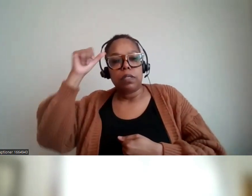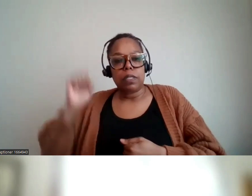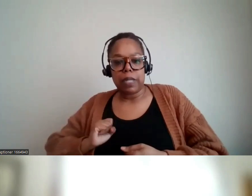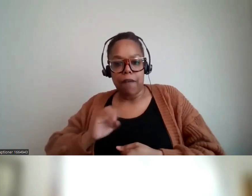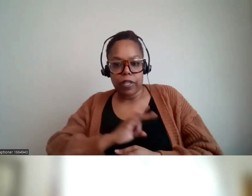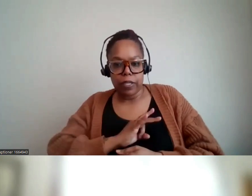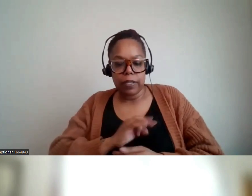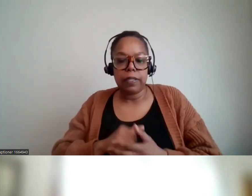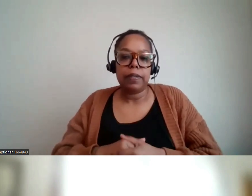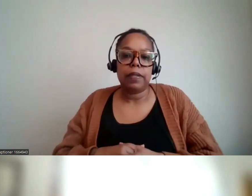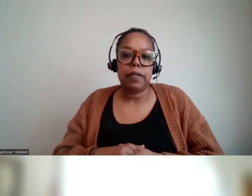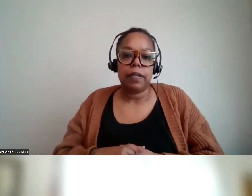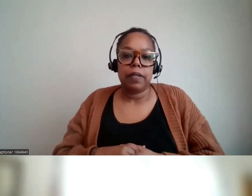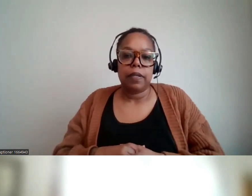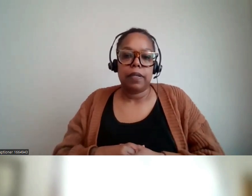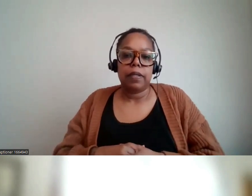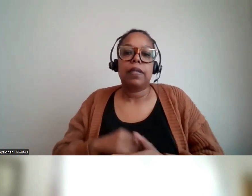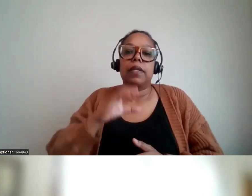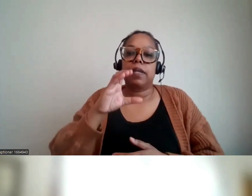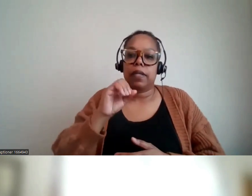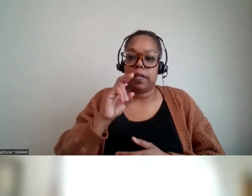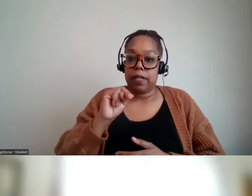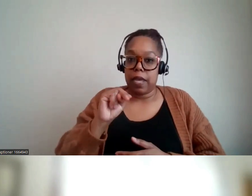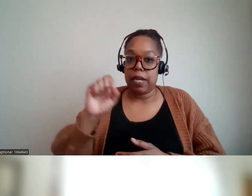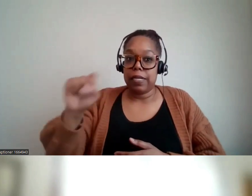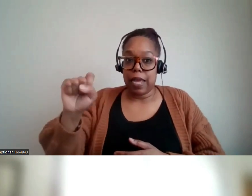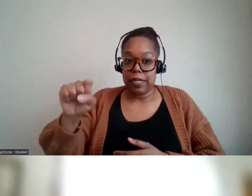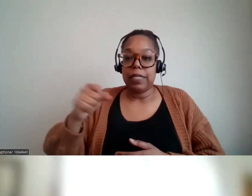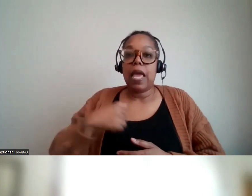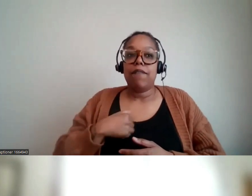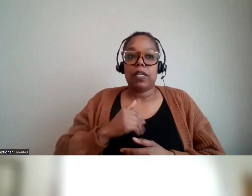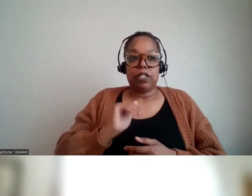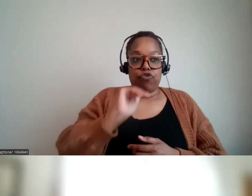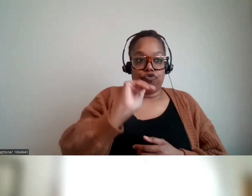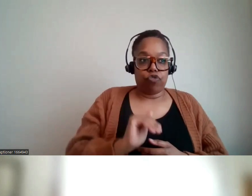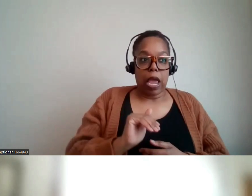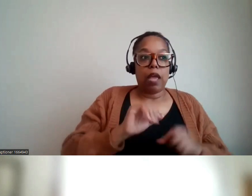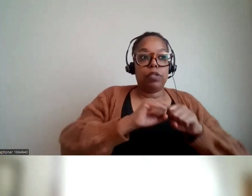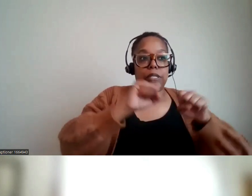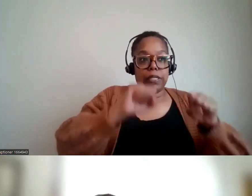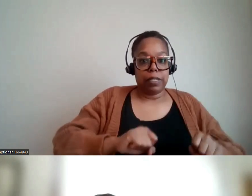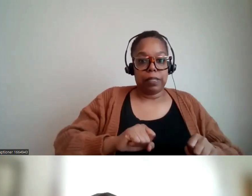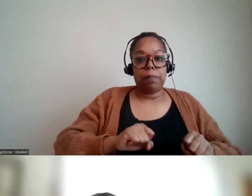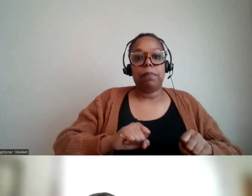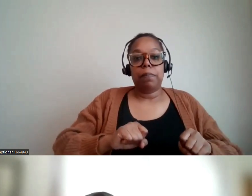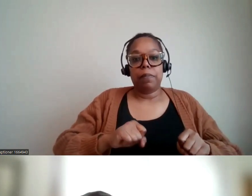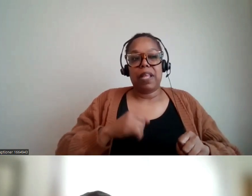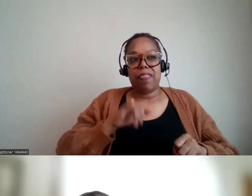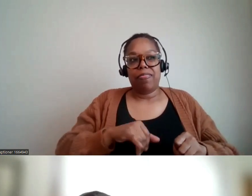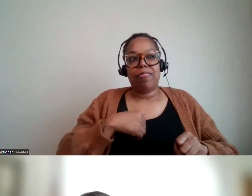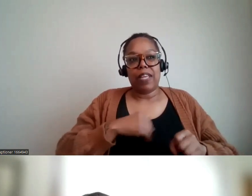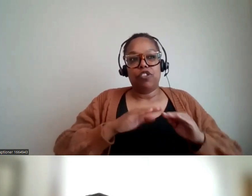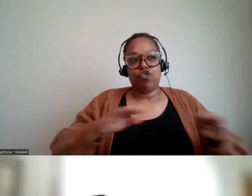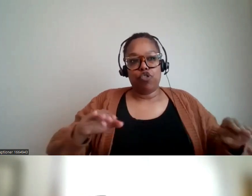Yes, again, Connecticut has both. Connecticut has a child serving system, and that falls under the Department of Children and Families. In Connecticut,